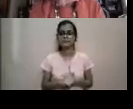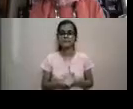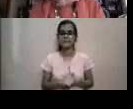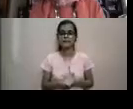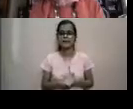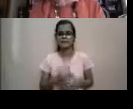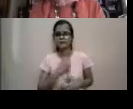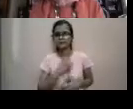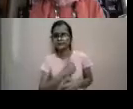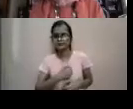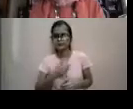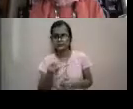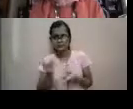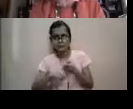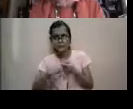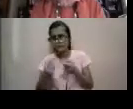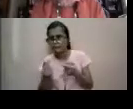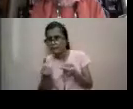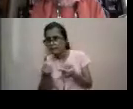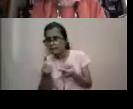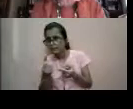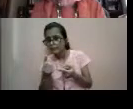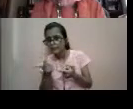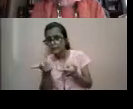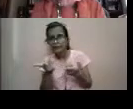sorry, something just happened here.